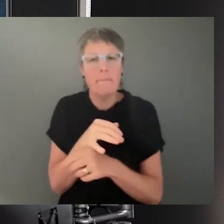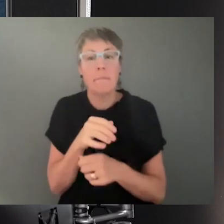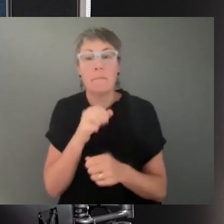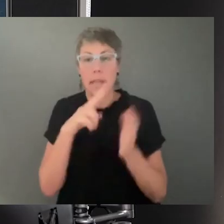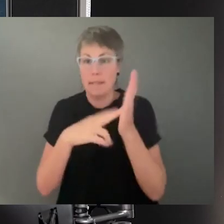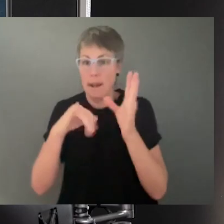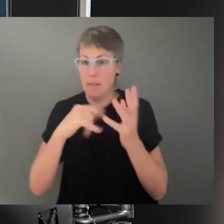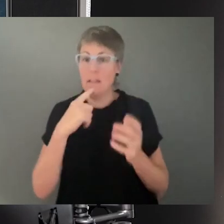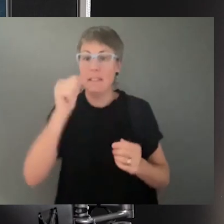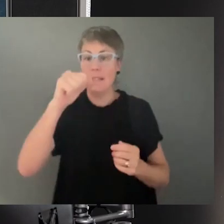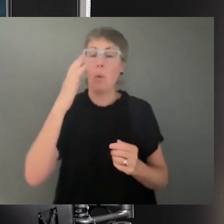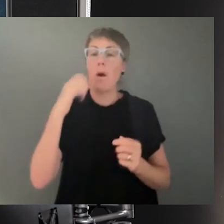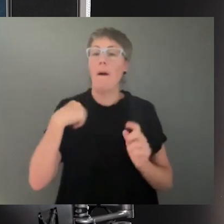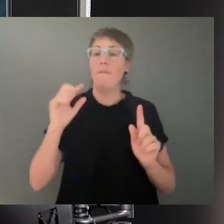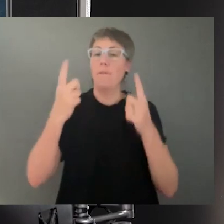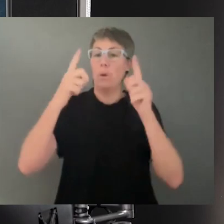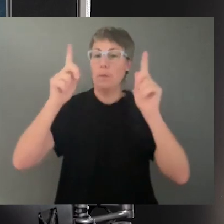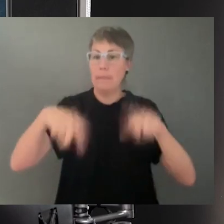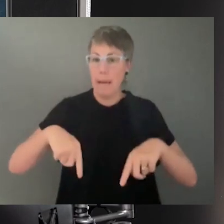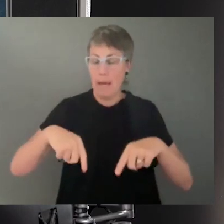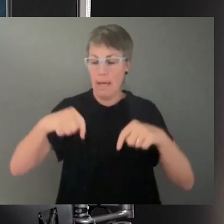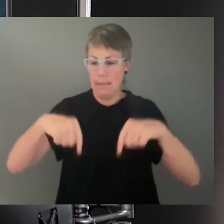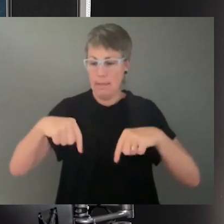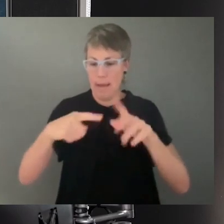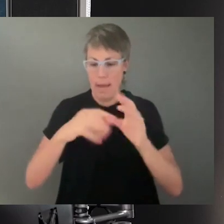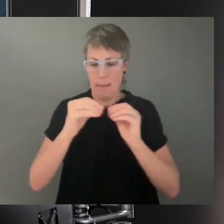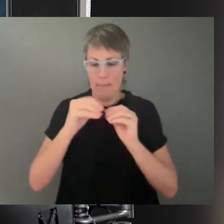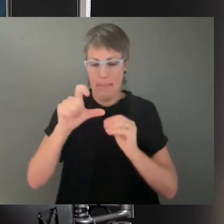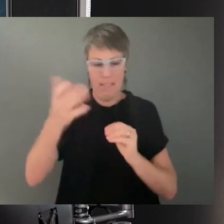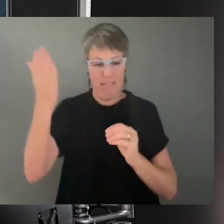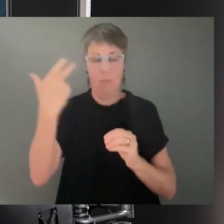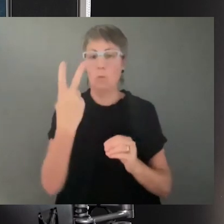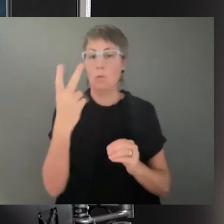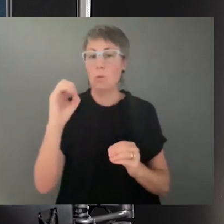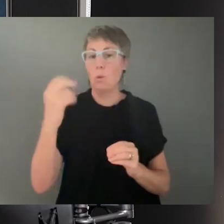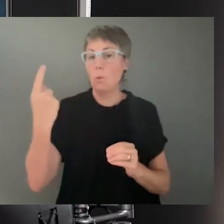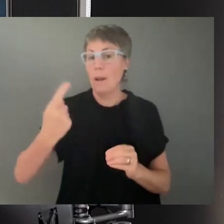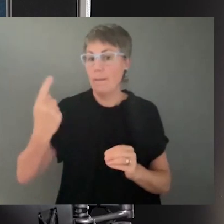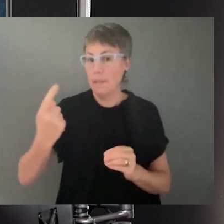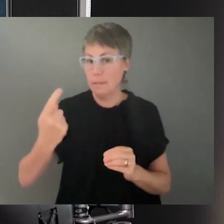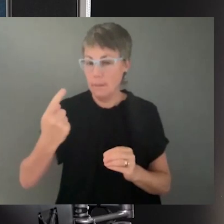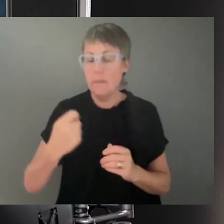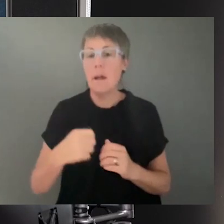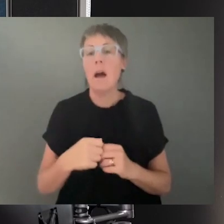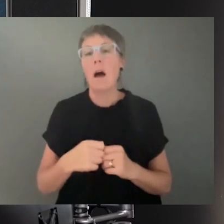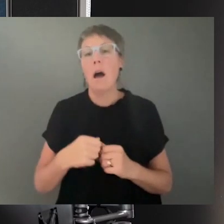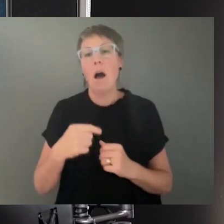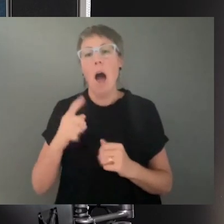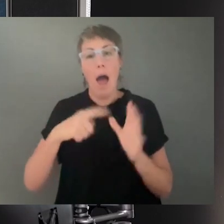that was something I expressed when I first started here at the ABC in 2011.